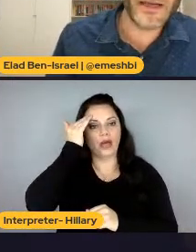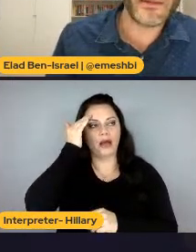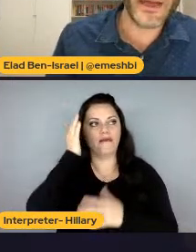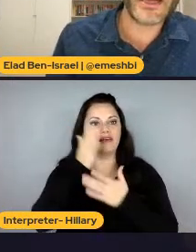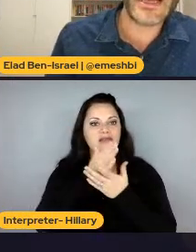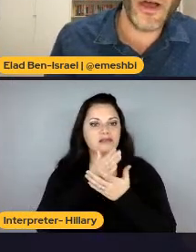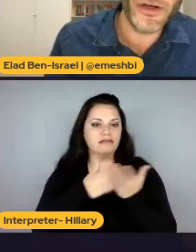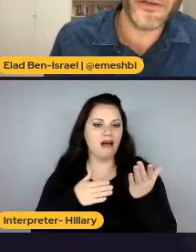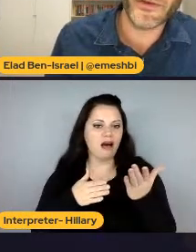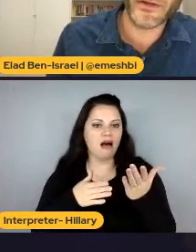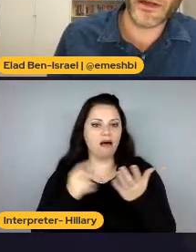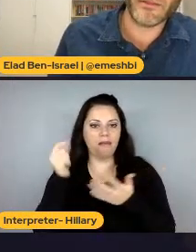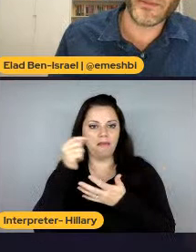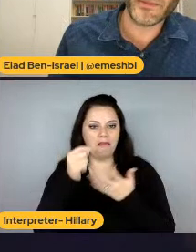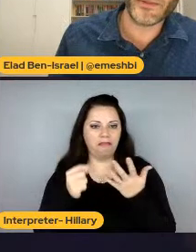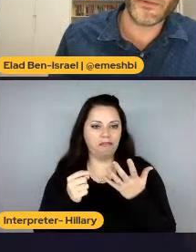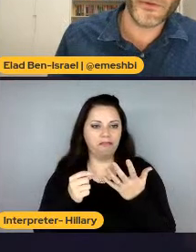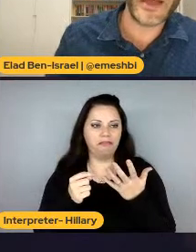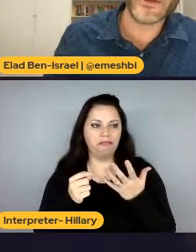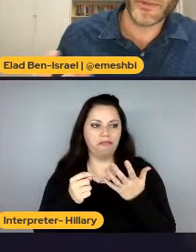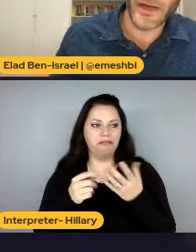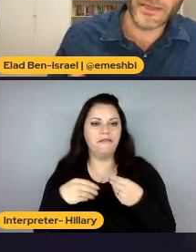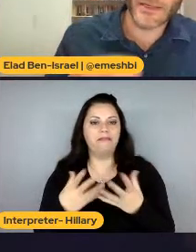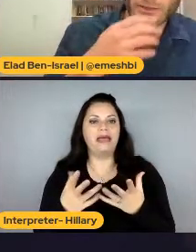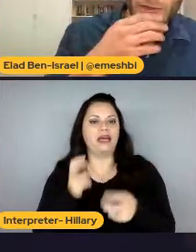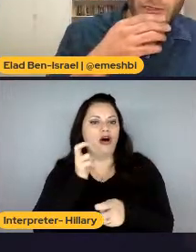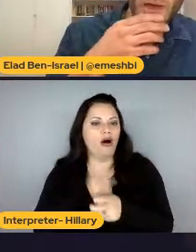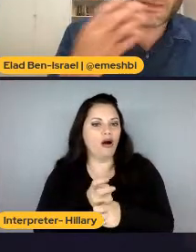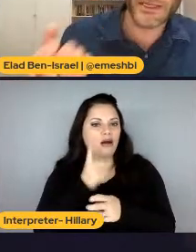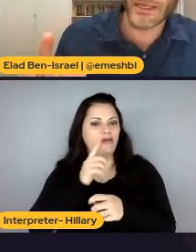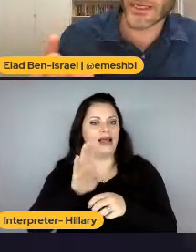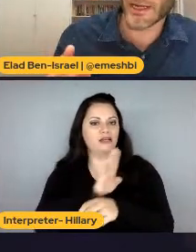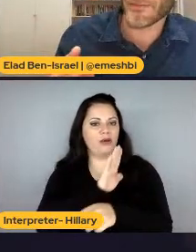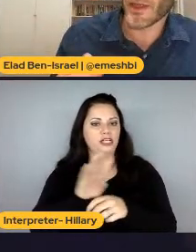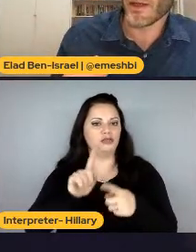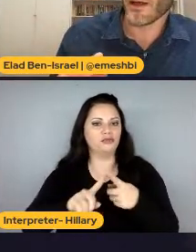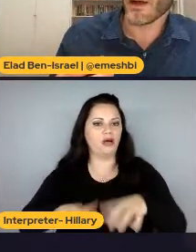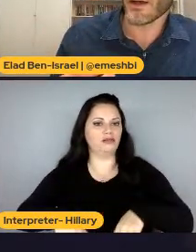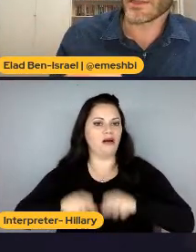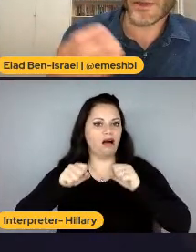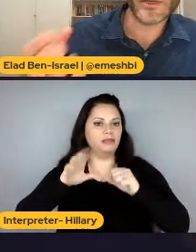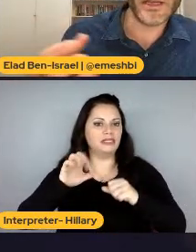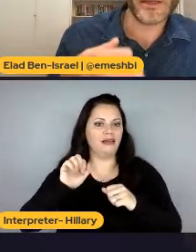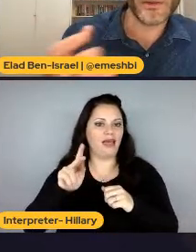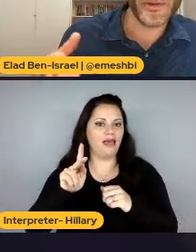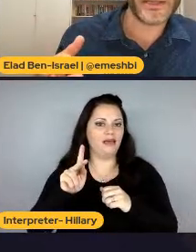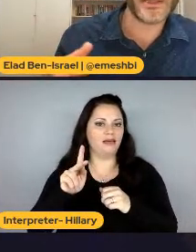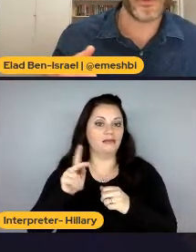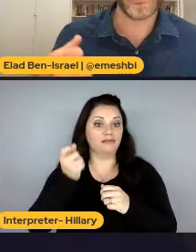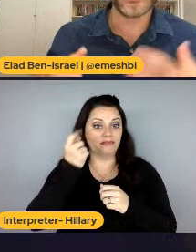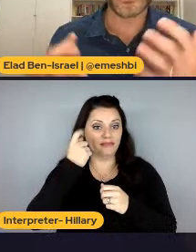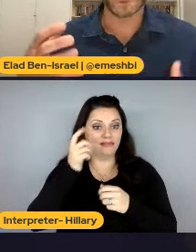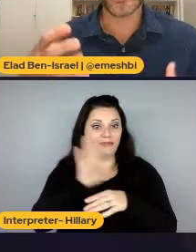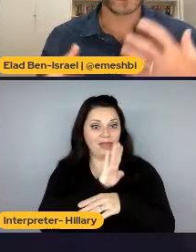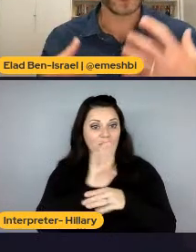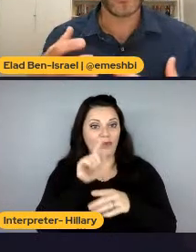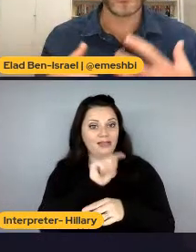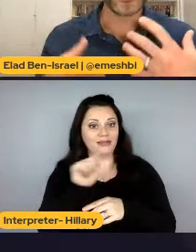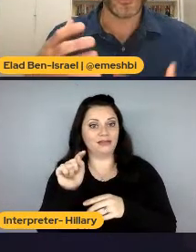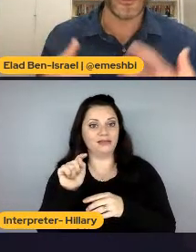things that make it harder for enterprises to adopt CDK, especially in enterprises where there's